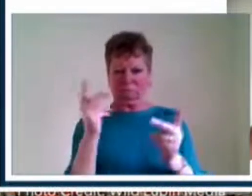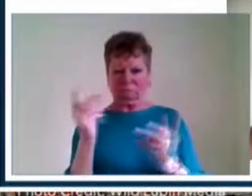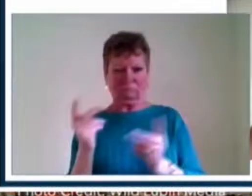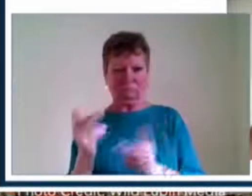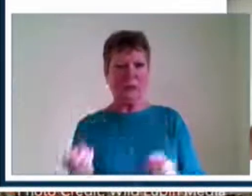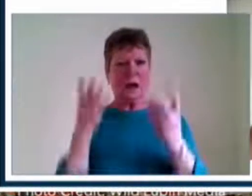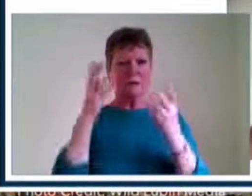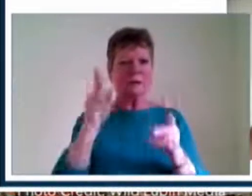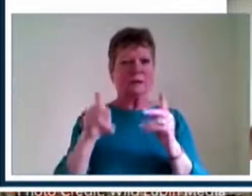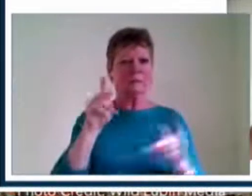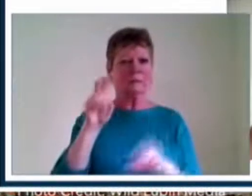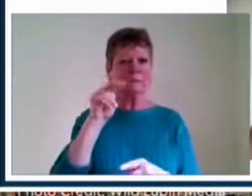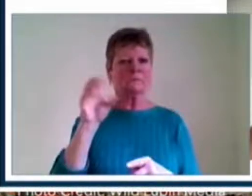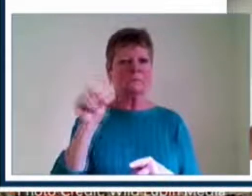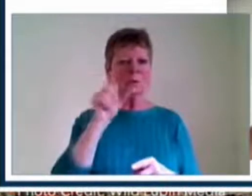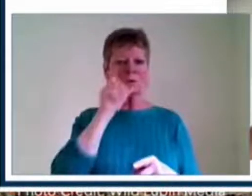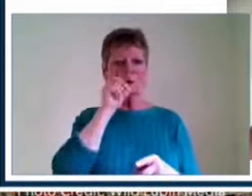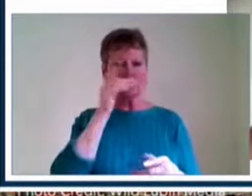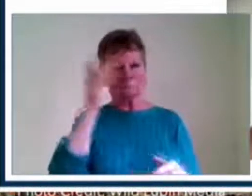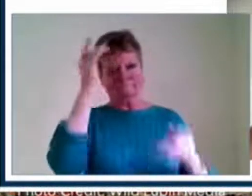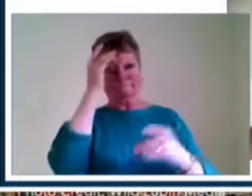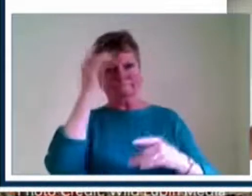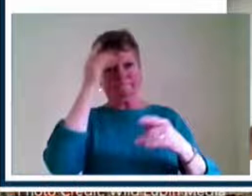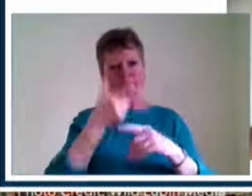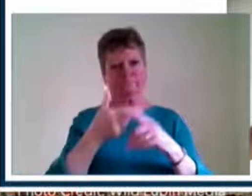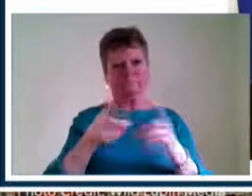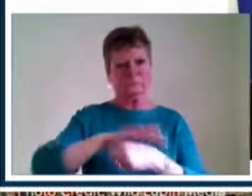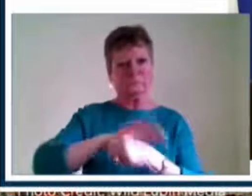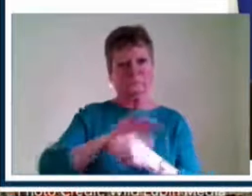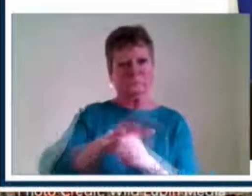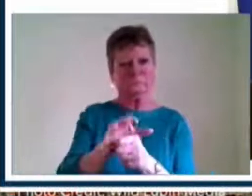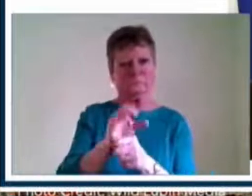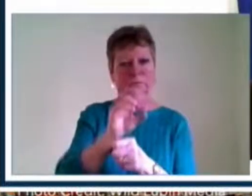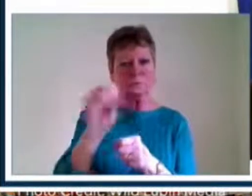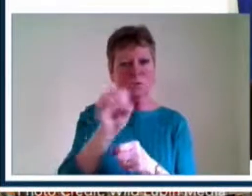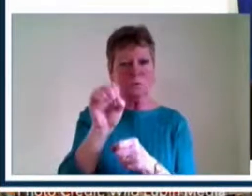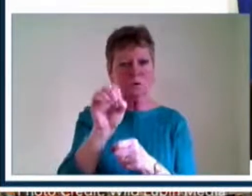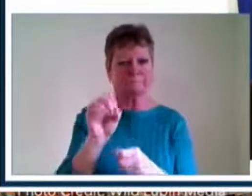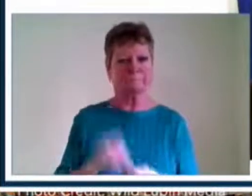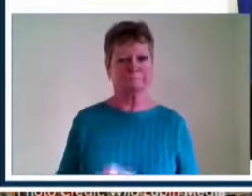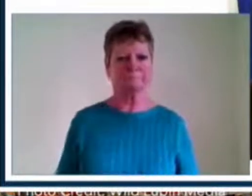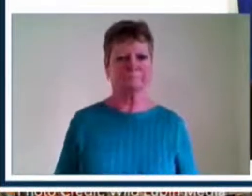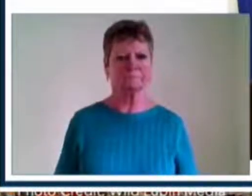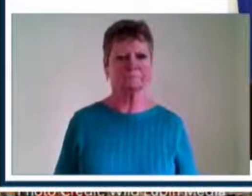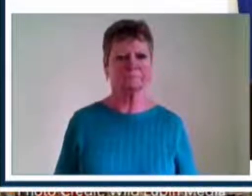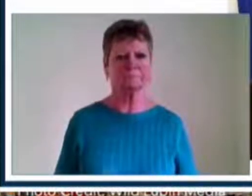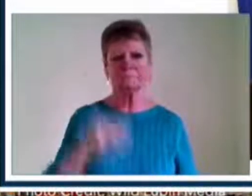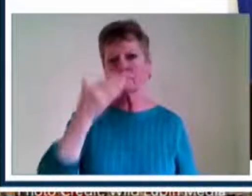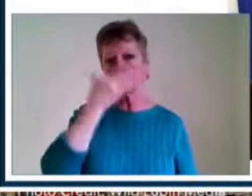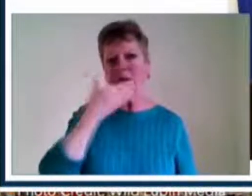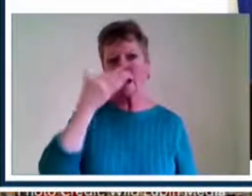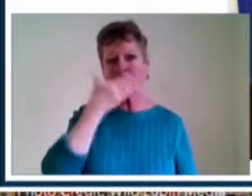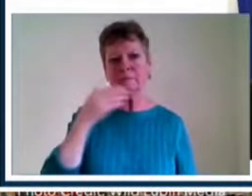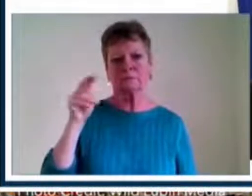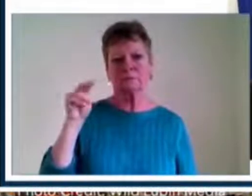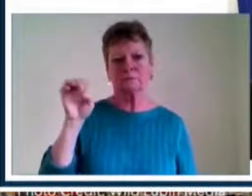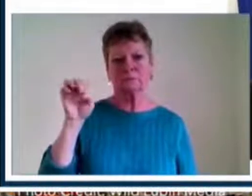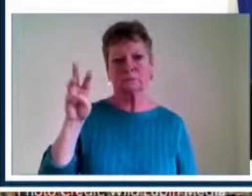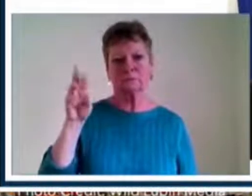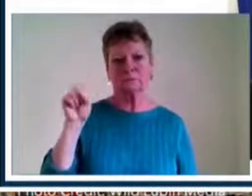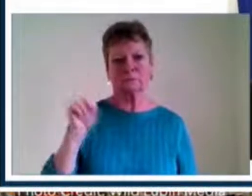who may have been infected during the Omicron wave. Next, we'll go to Amherst News and Daryl